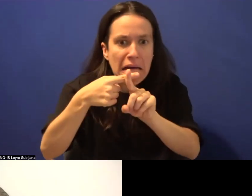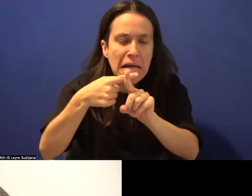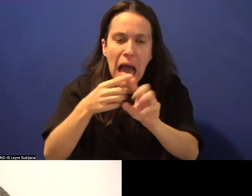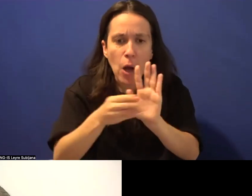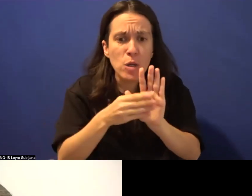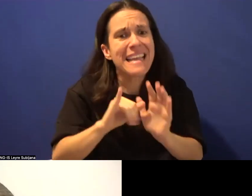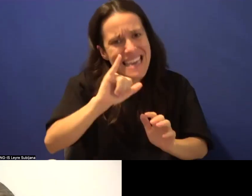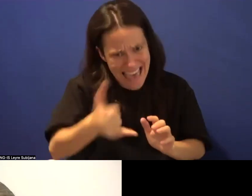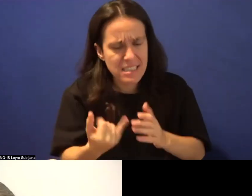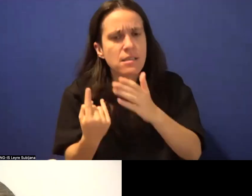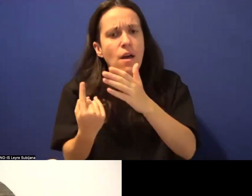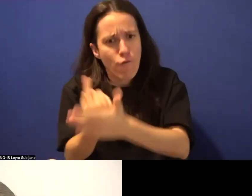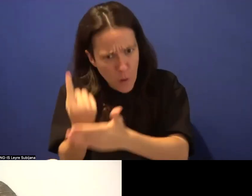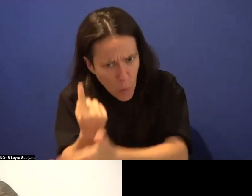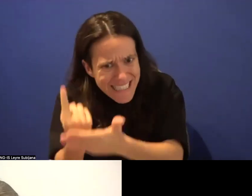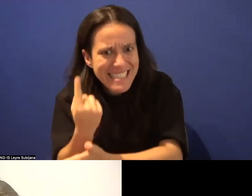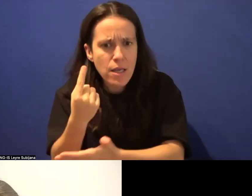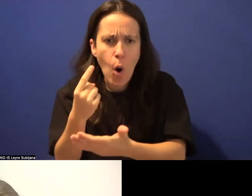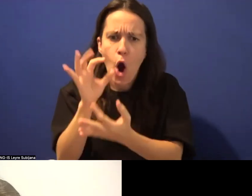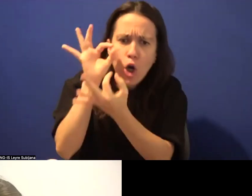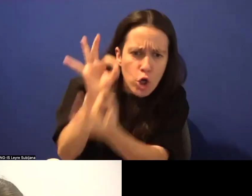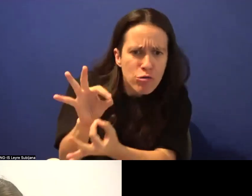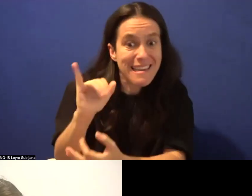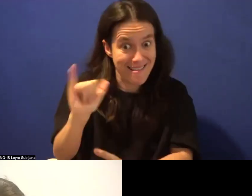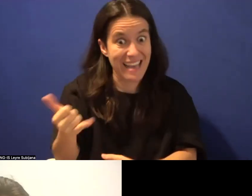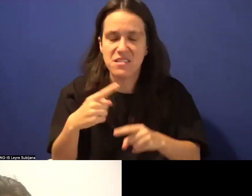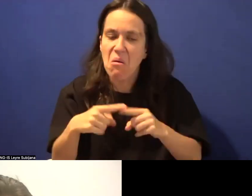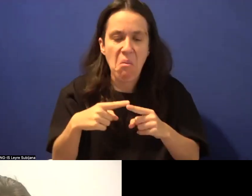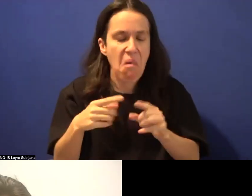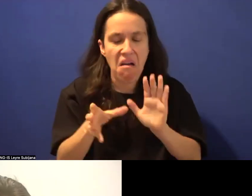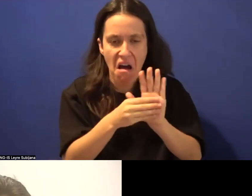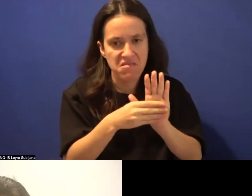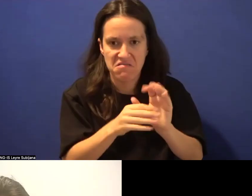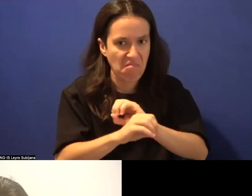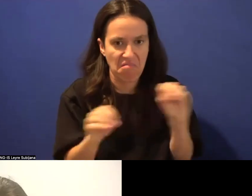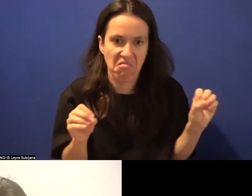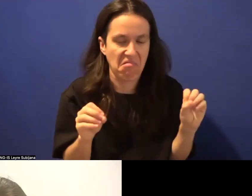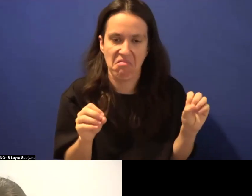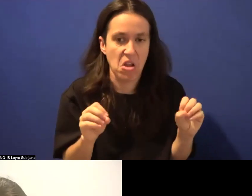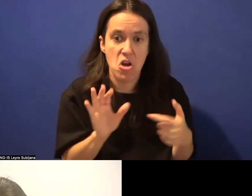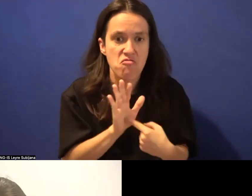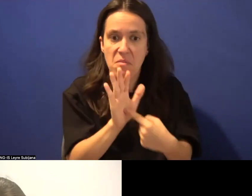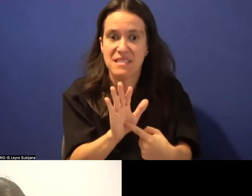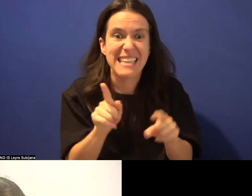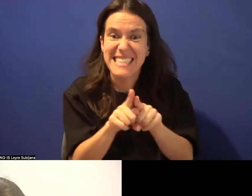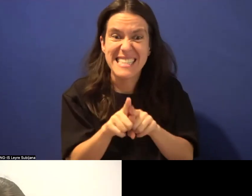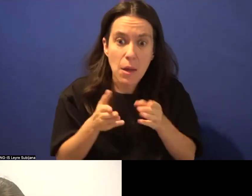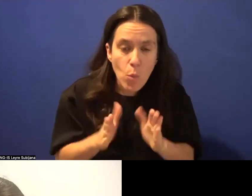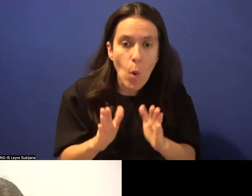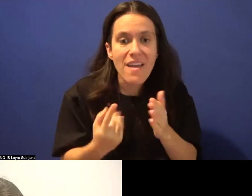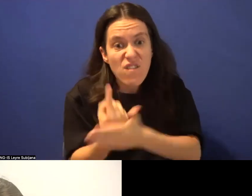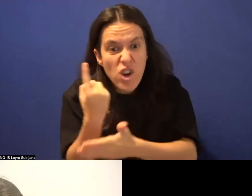concreteness. So the other way to think of it is that iconicity isn't represented with lexical items in the same way that frequency and concreteness